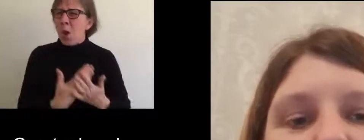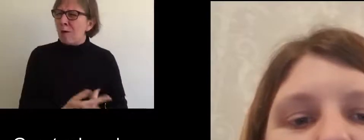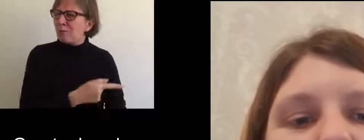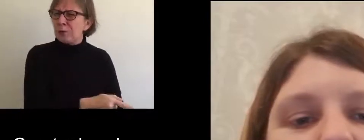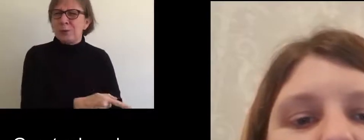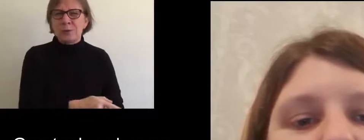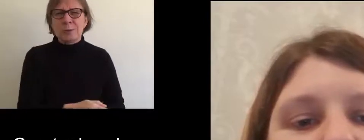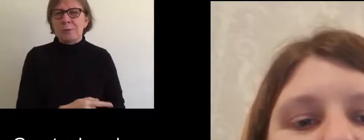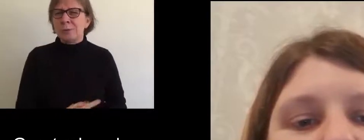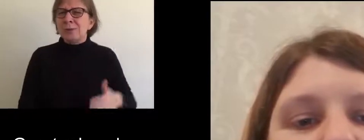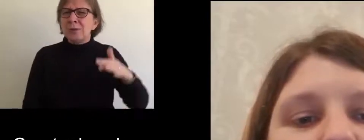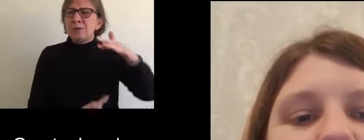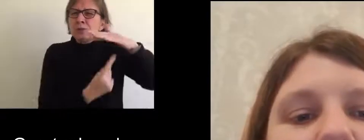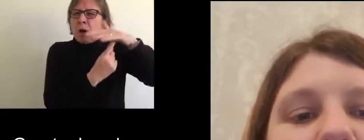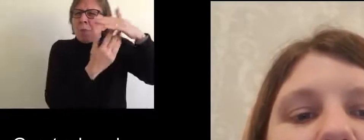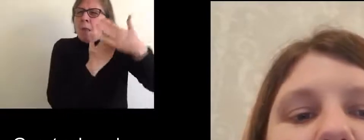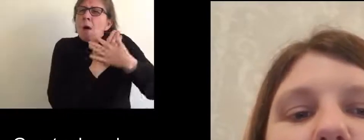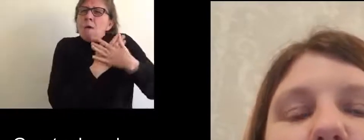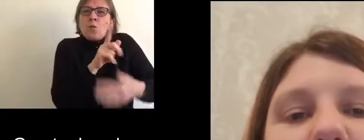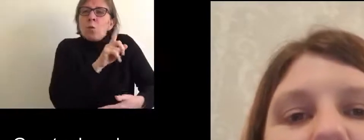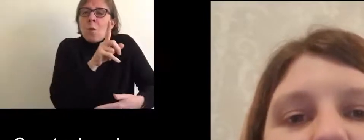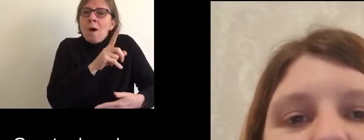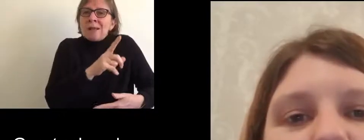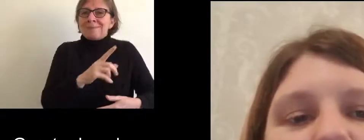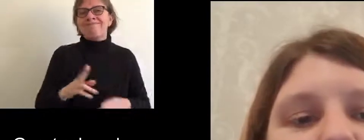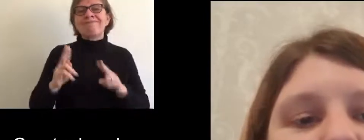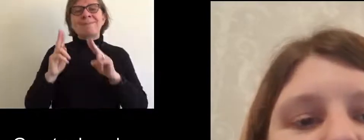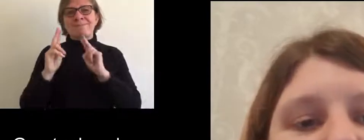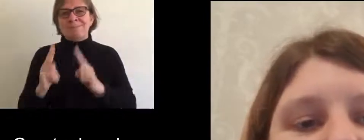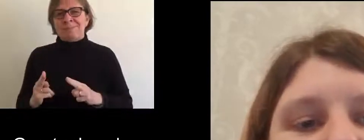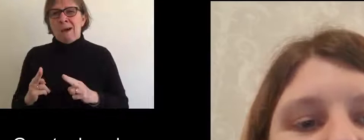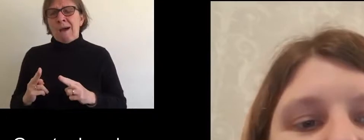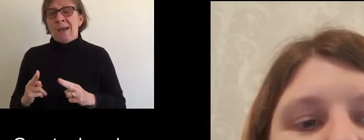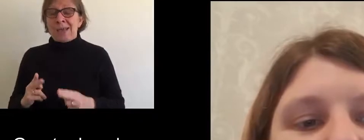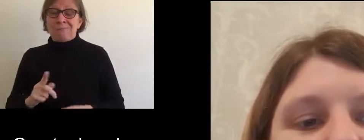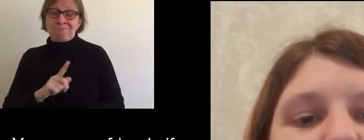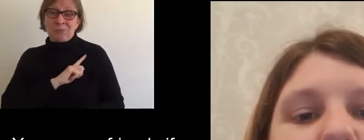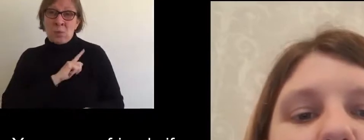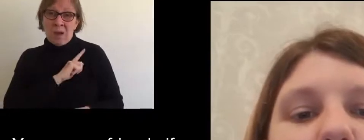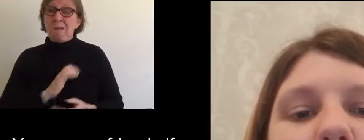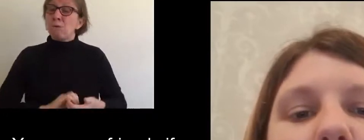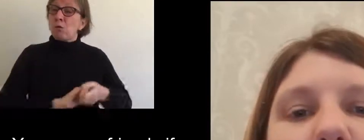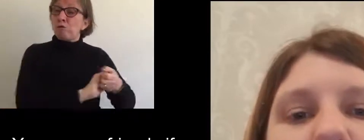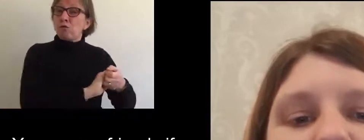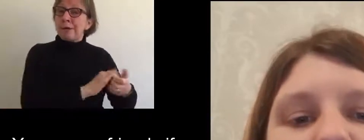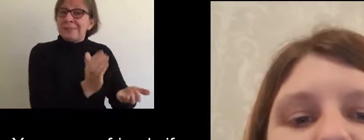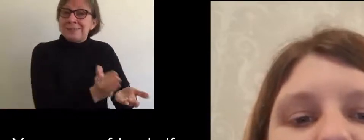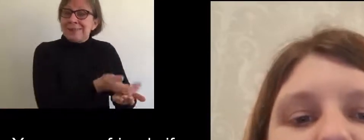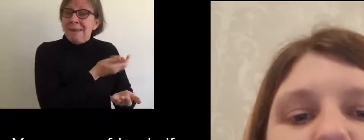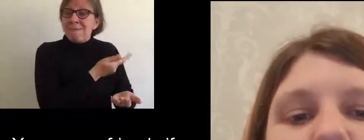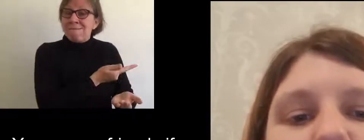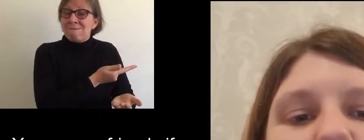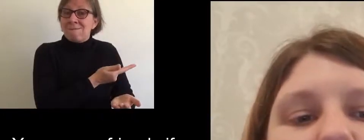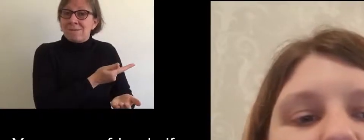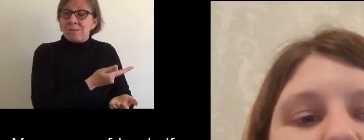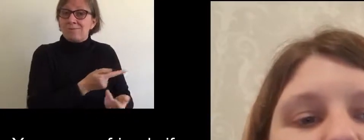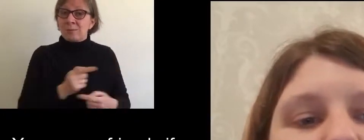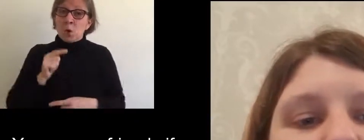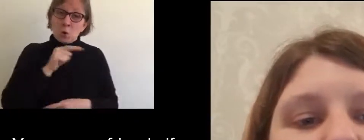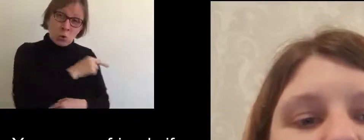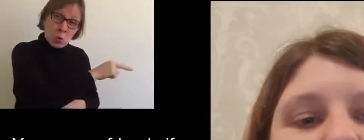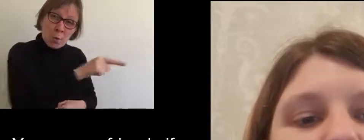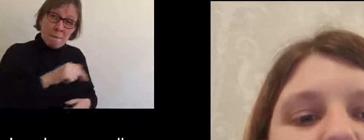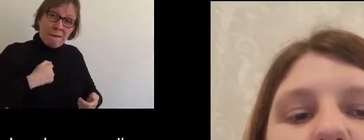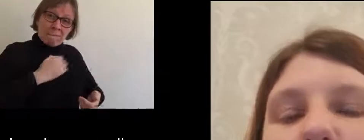no one than this, to lay down one's life for one's friends. You are my friends if you do what I